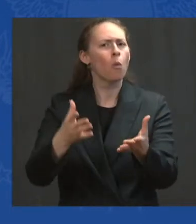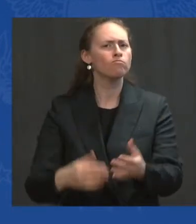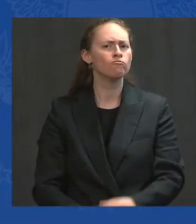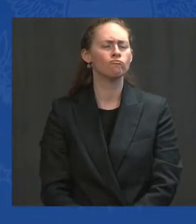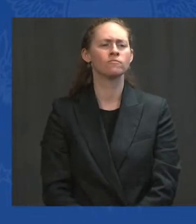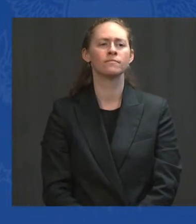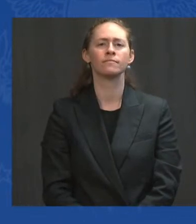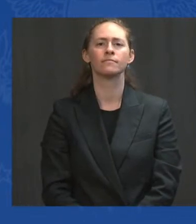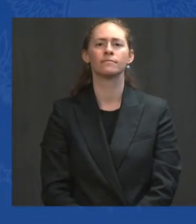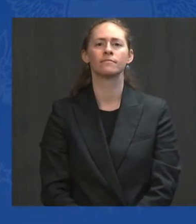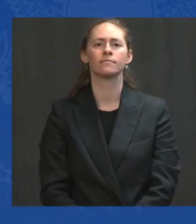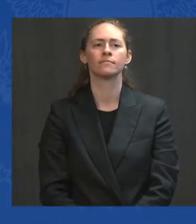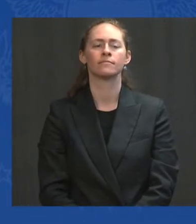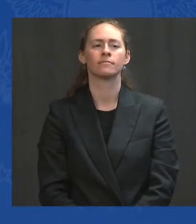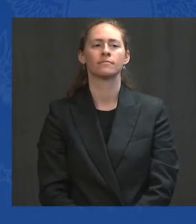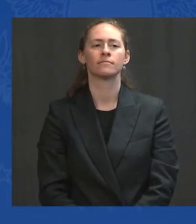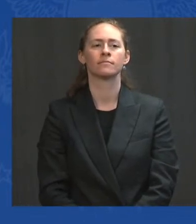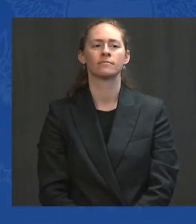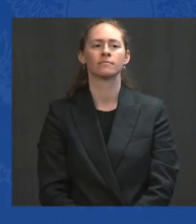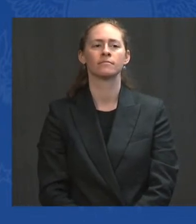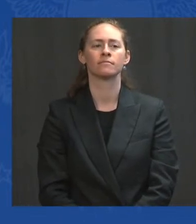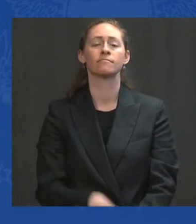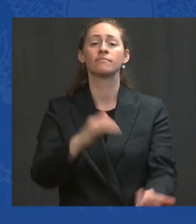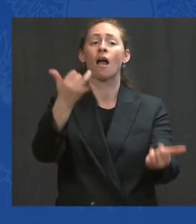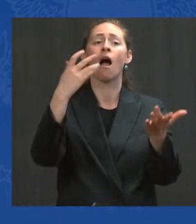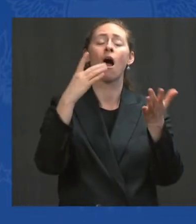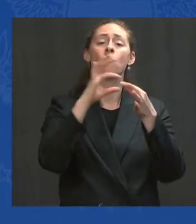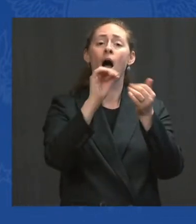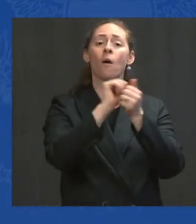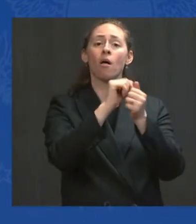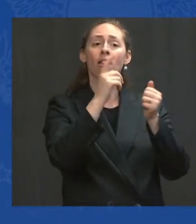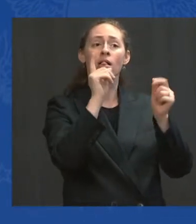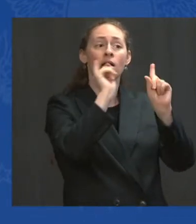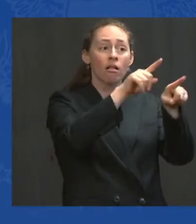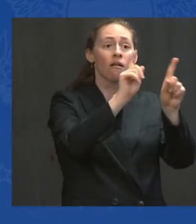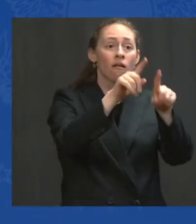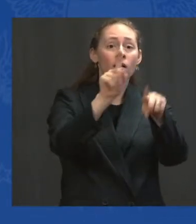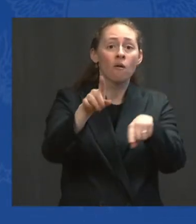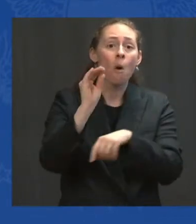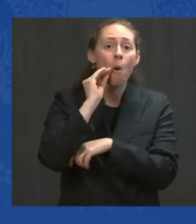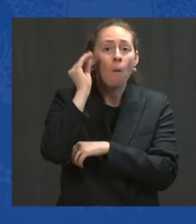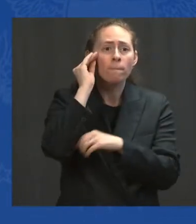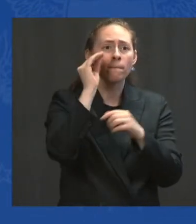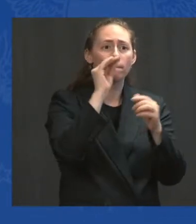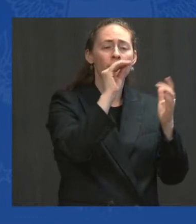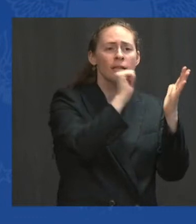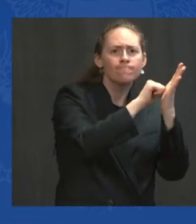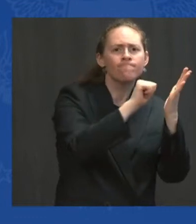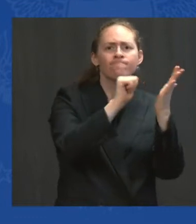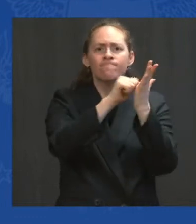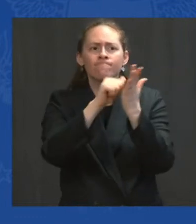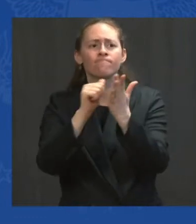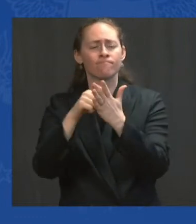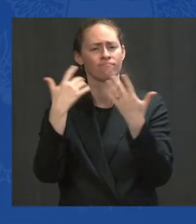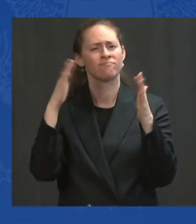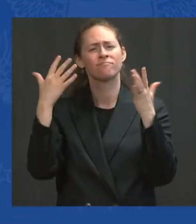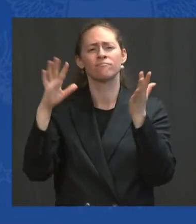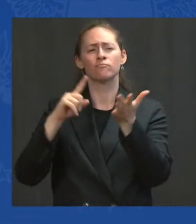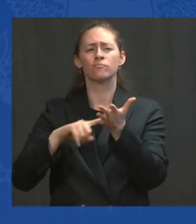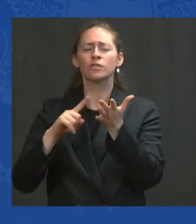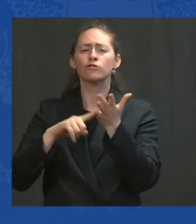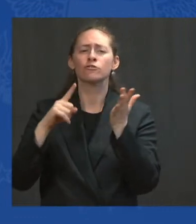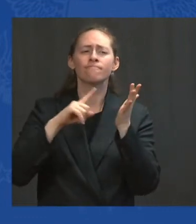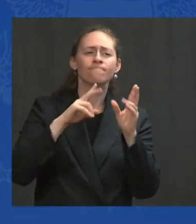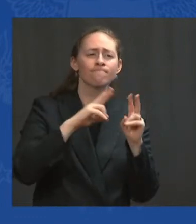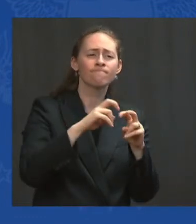the door-to-door, as we've said from the beginning, all of the studies, all of our experiences, the best people